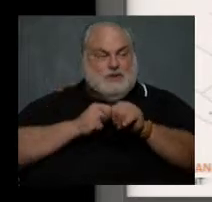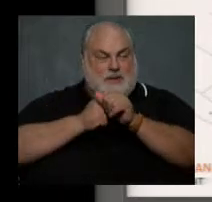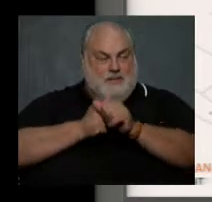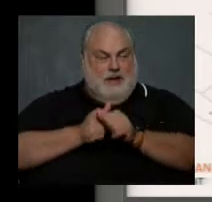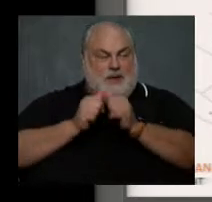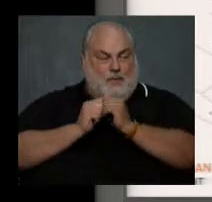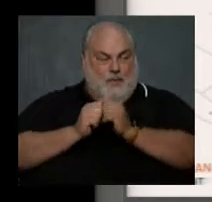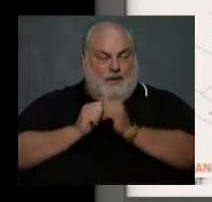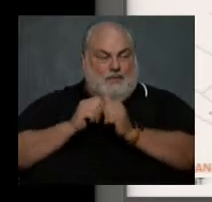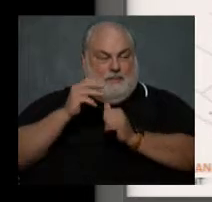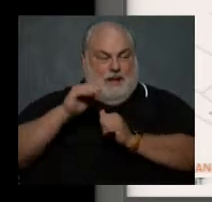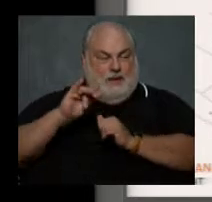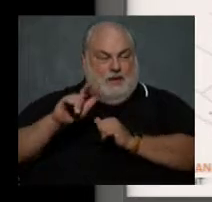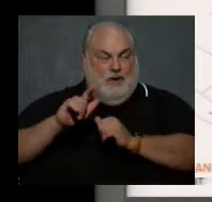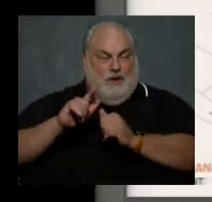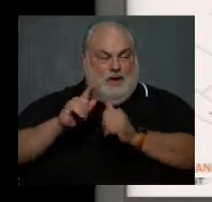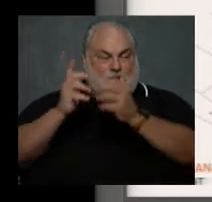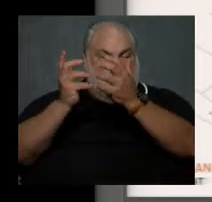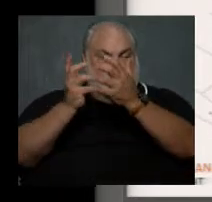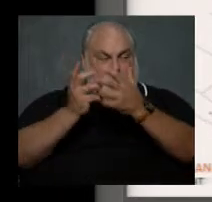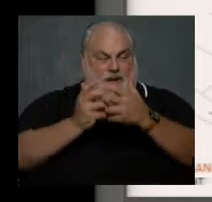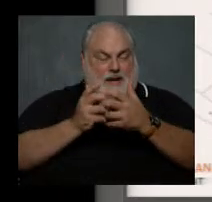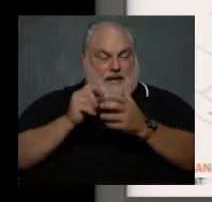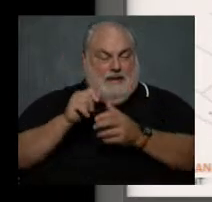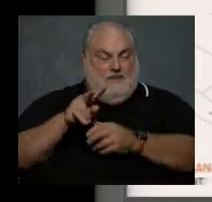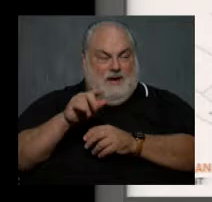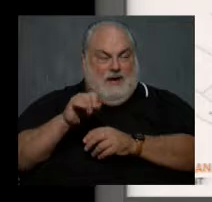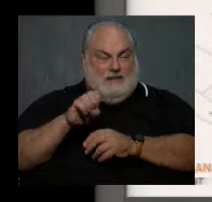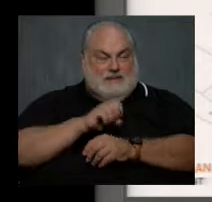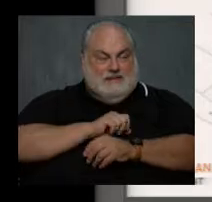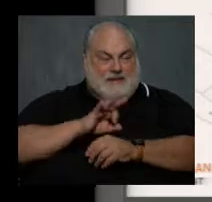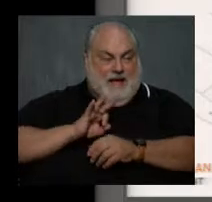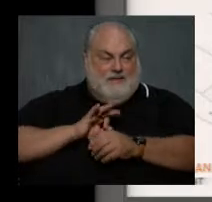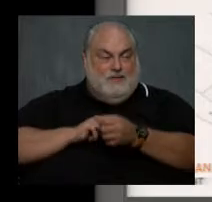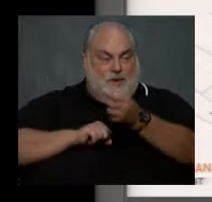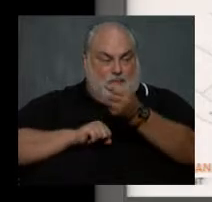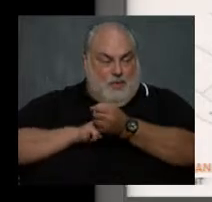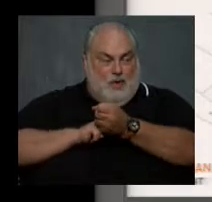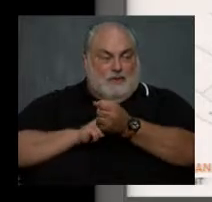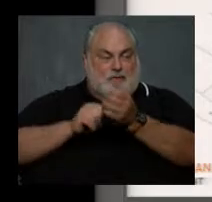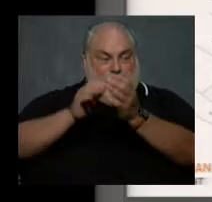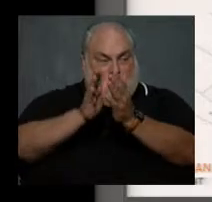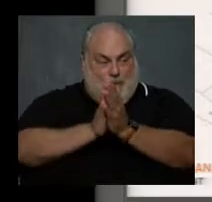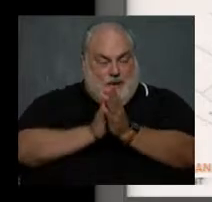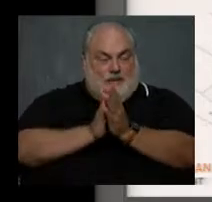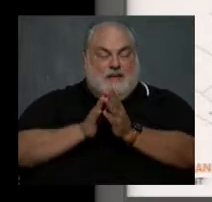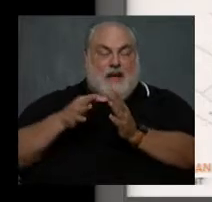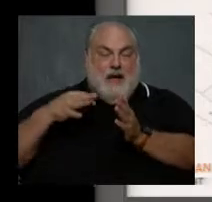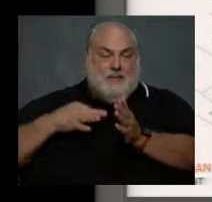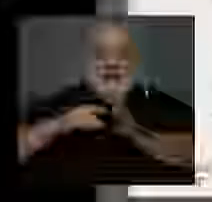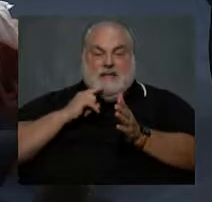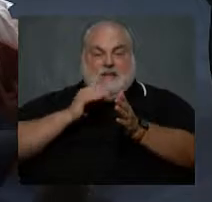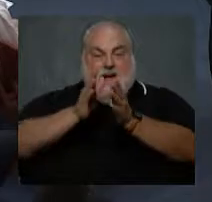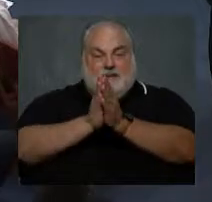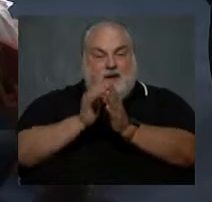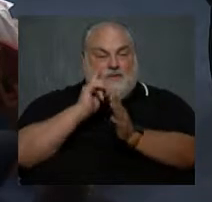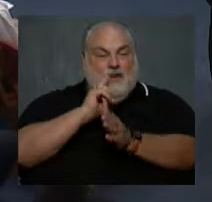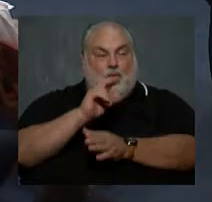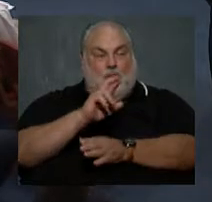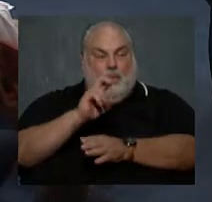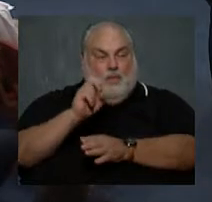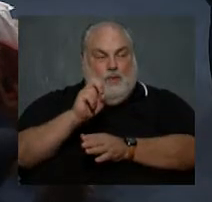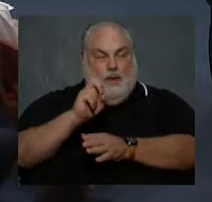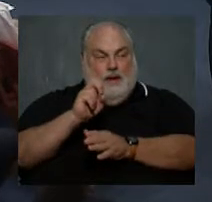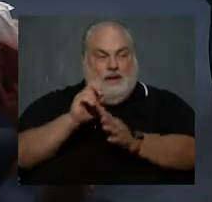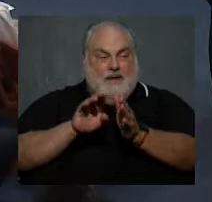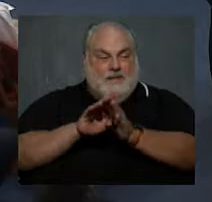with the manual on uniform traffic control devices. Staff is supportive of the applicant's request. The applicant is seeking approval of the rezoning to